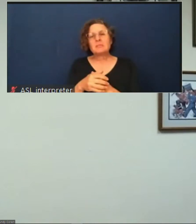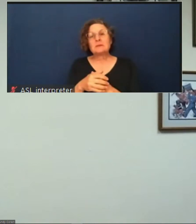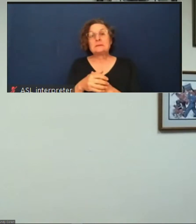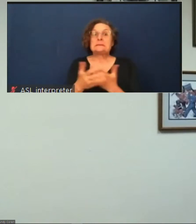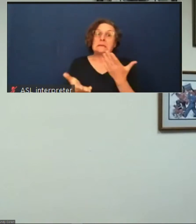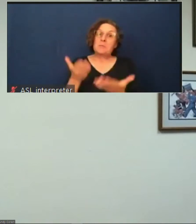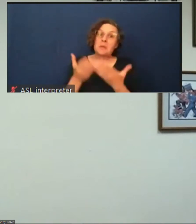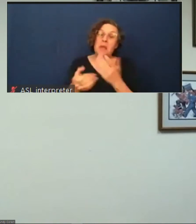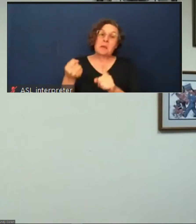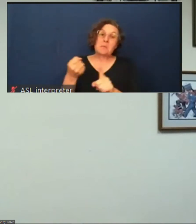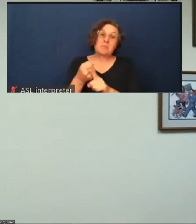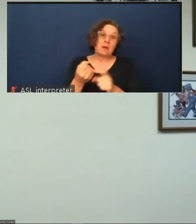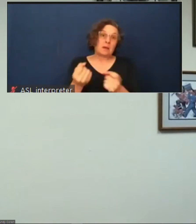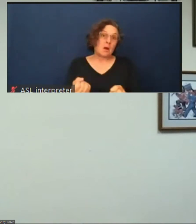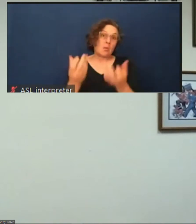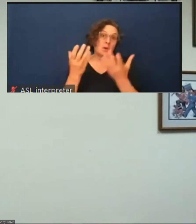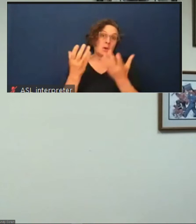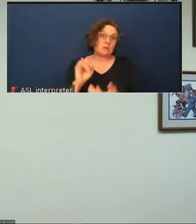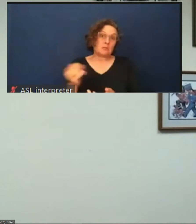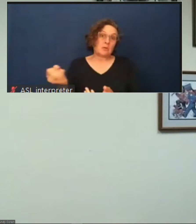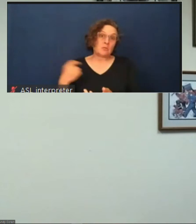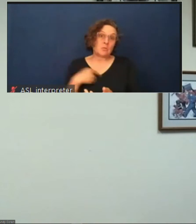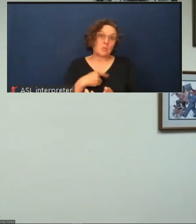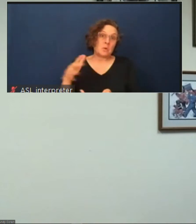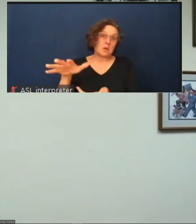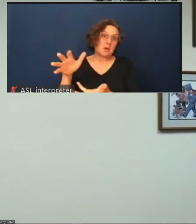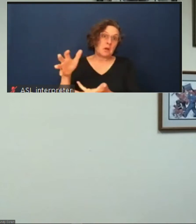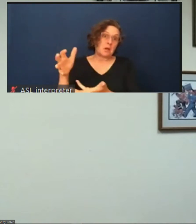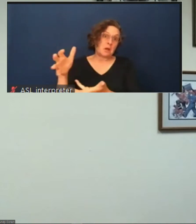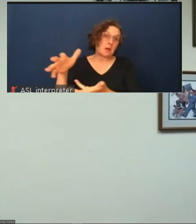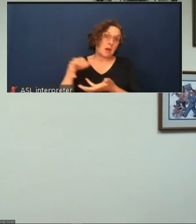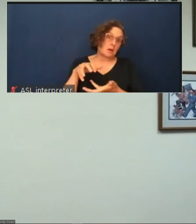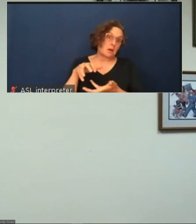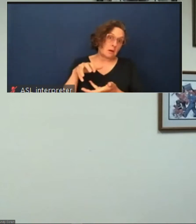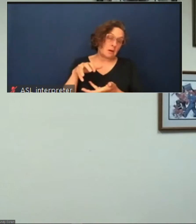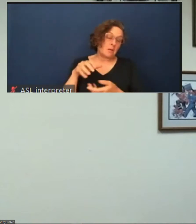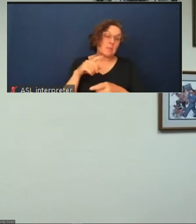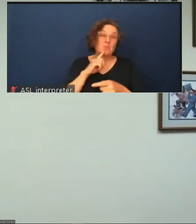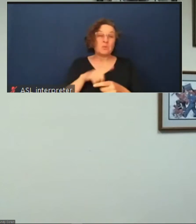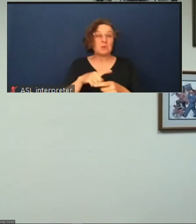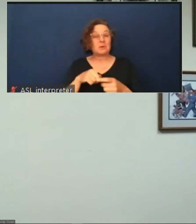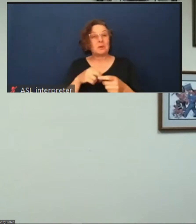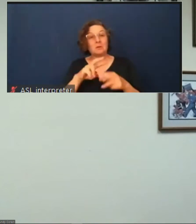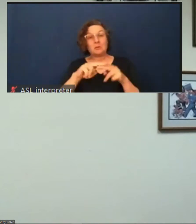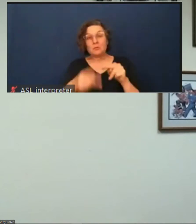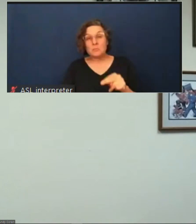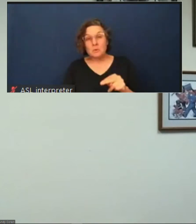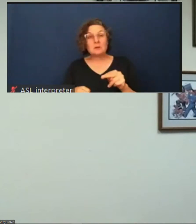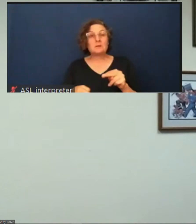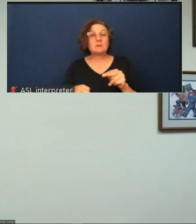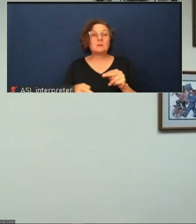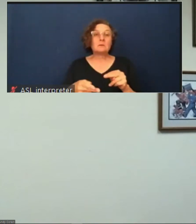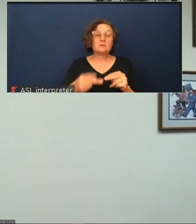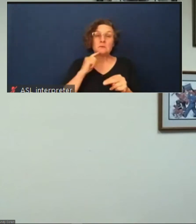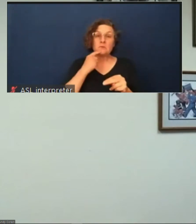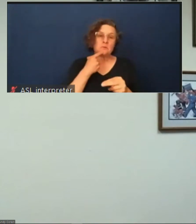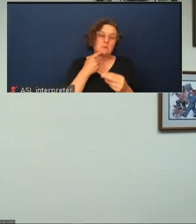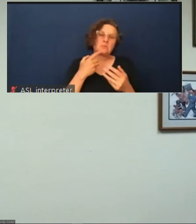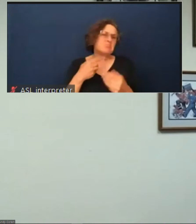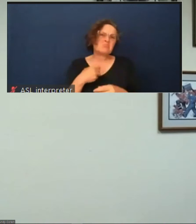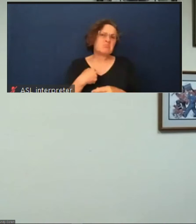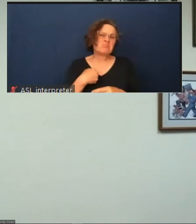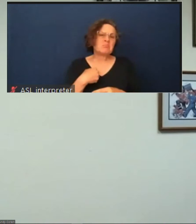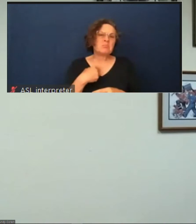don't think we don't think that it's going to change it that significantly. So we're just beginning the increase in